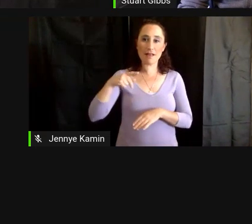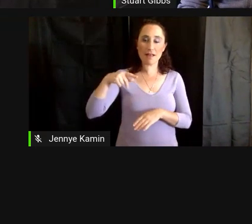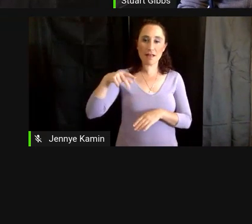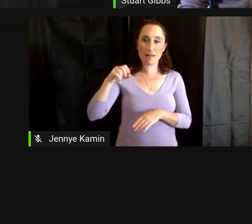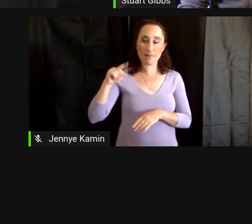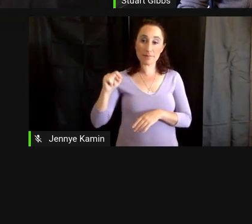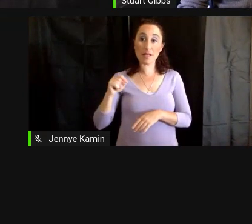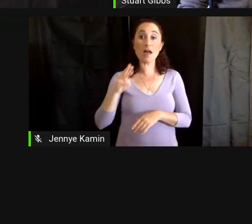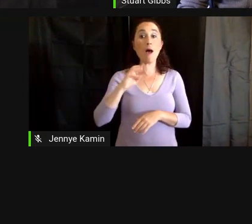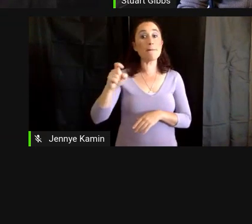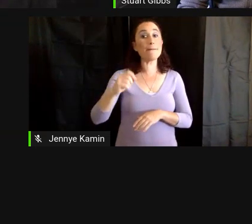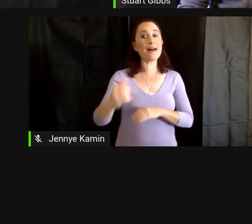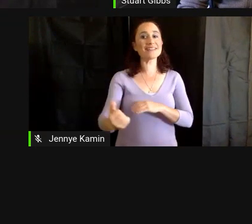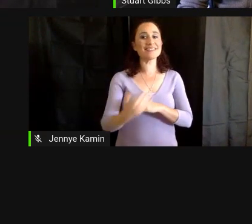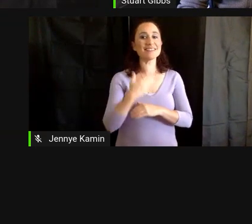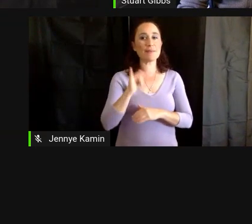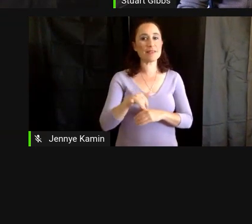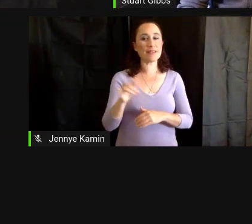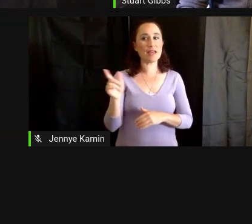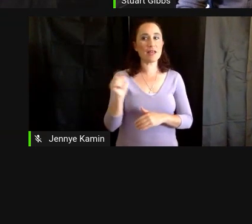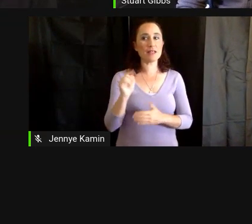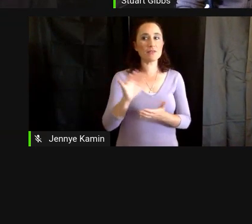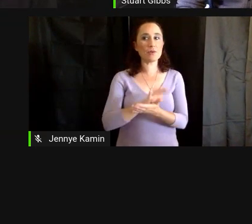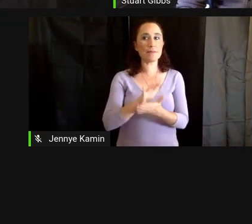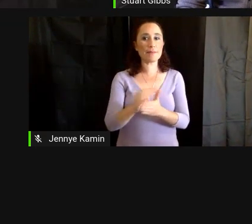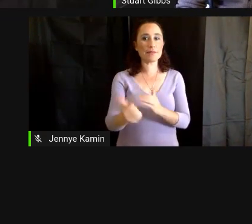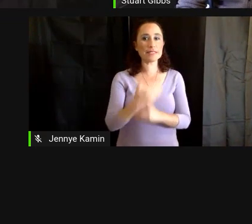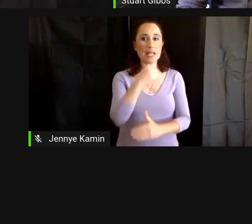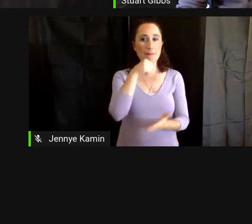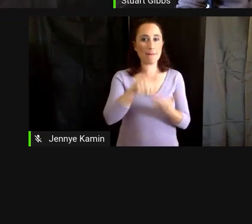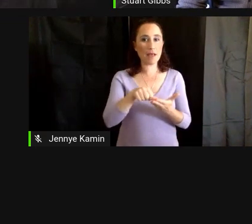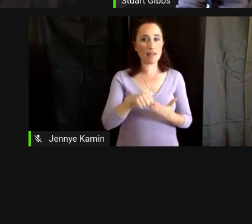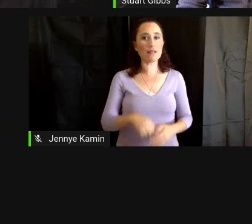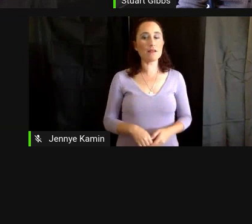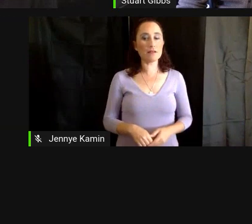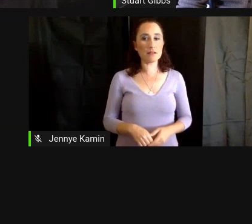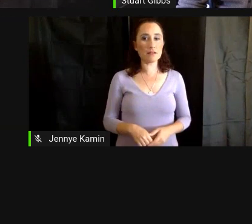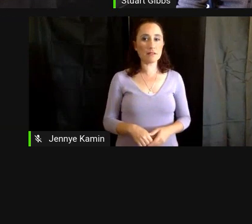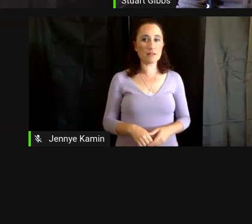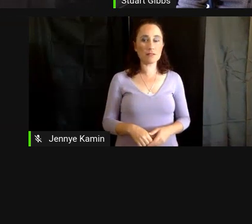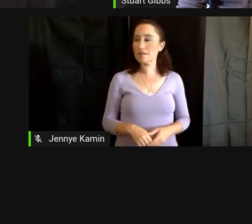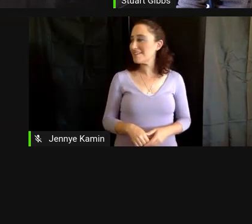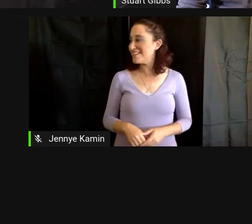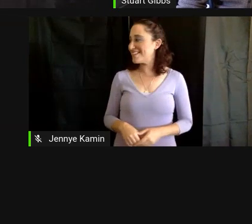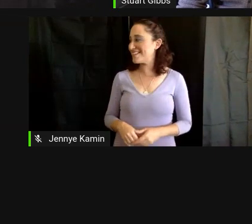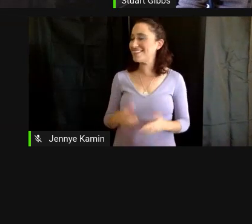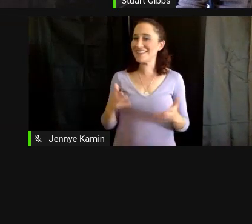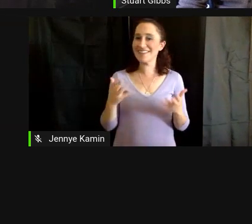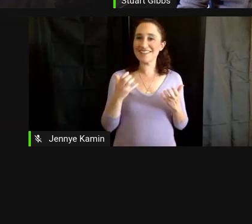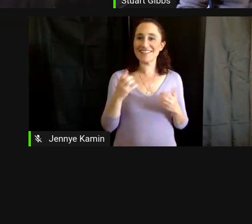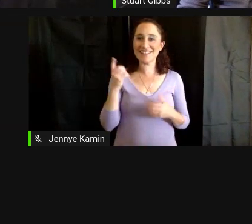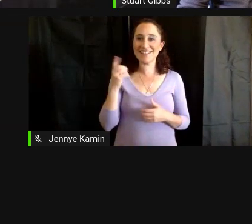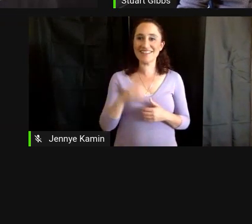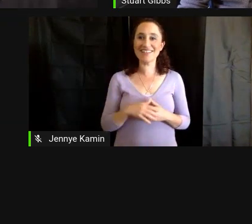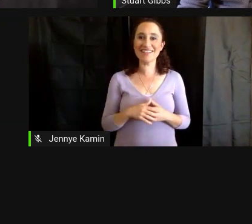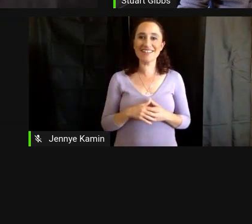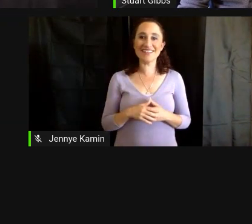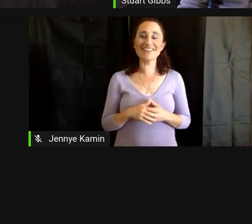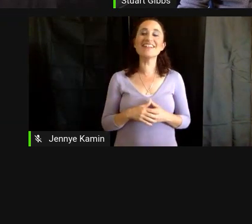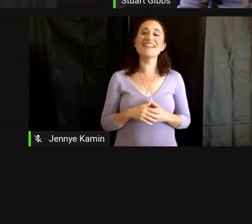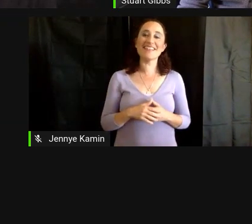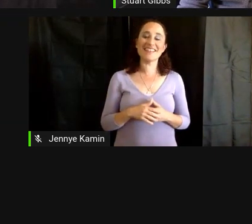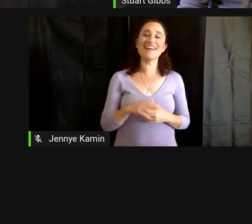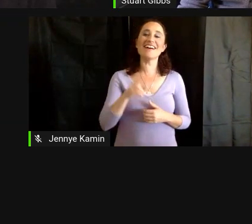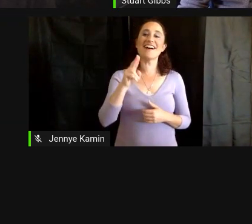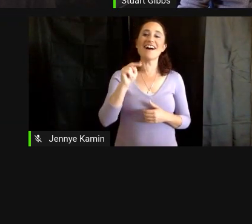Max, please mail me that roll of toilet paper. I will. Off the phone. You want to do a book too? Yeah. Yeah, the untold